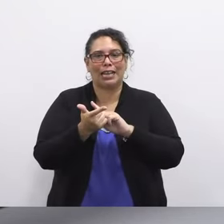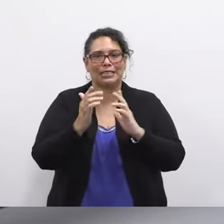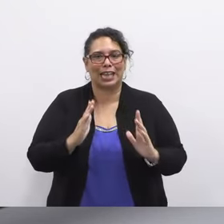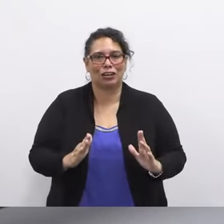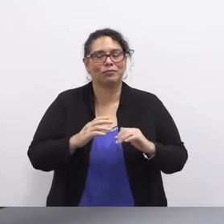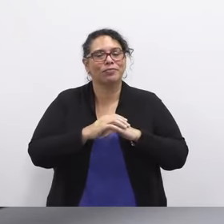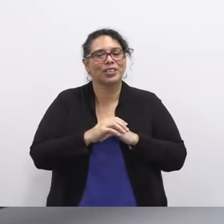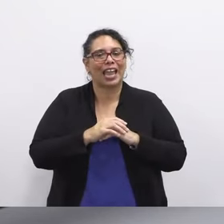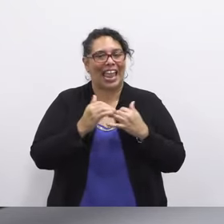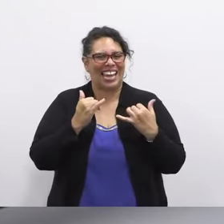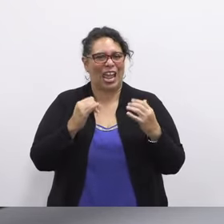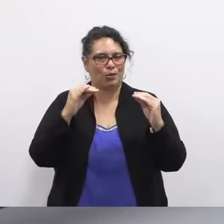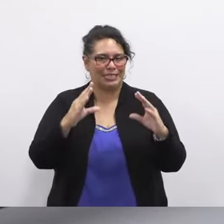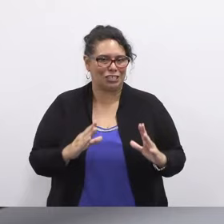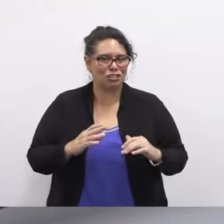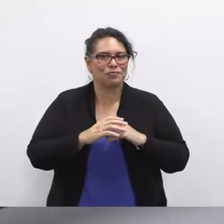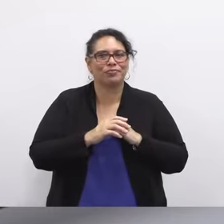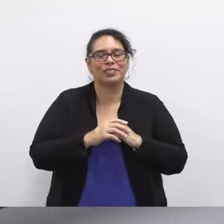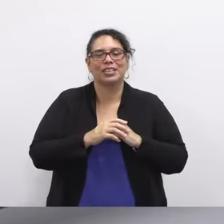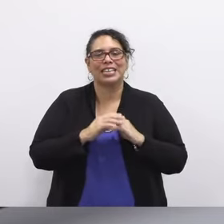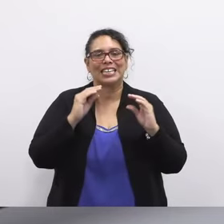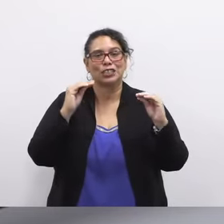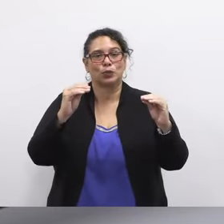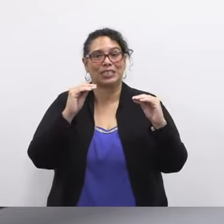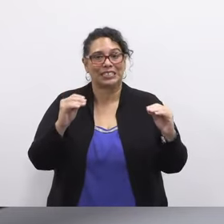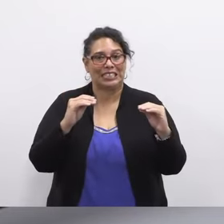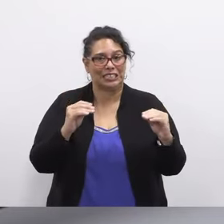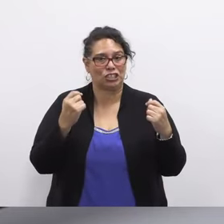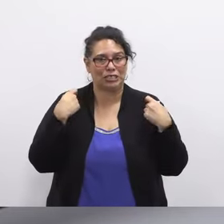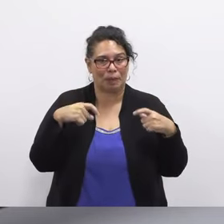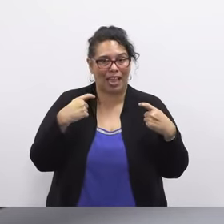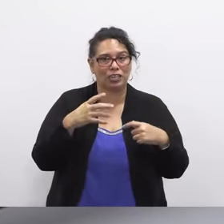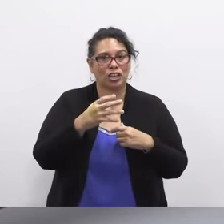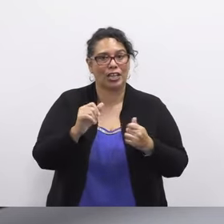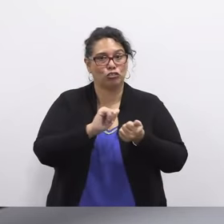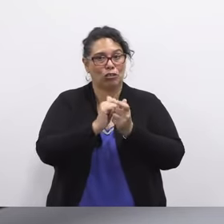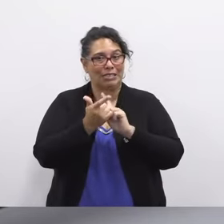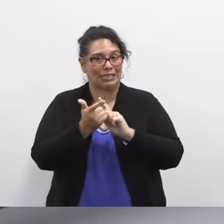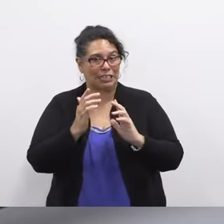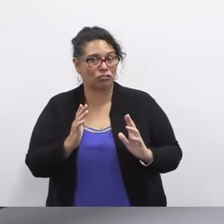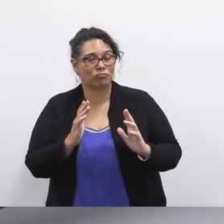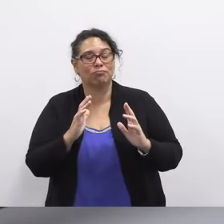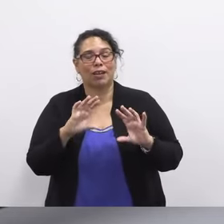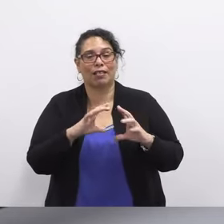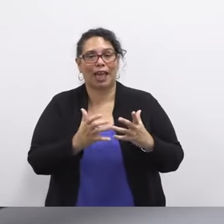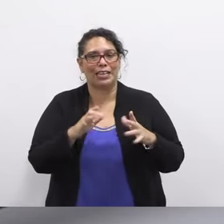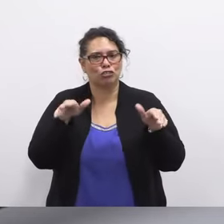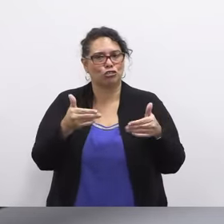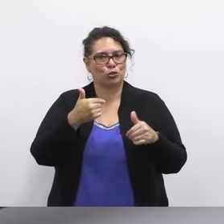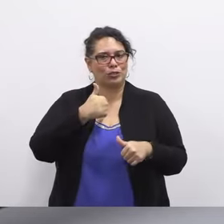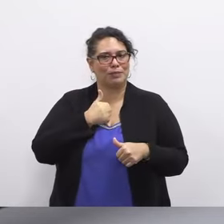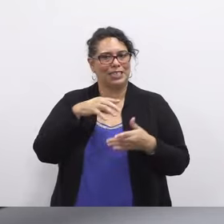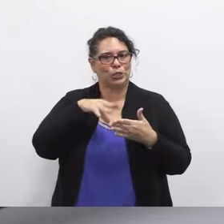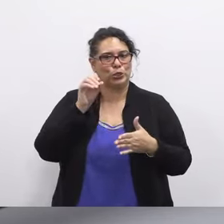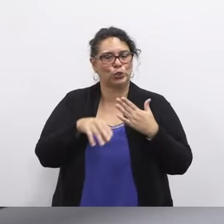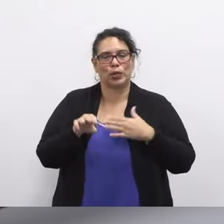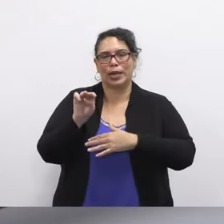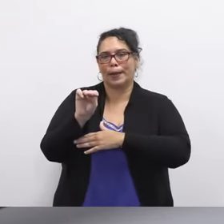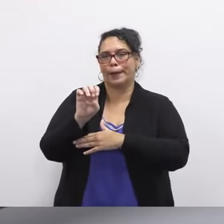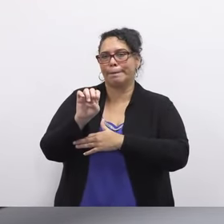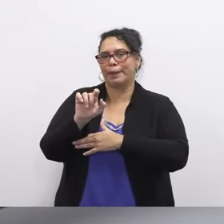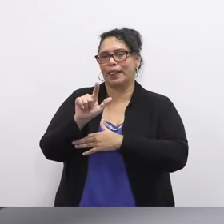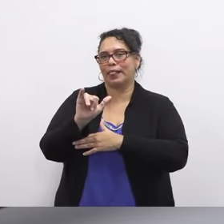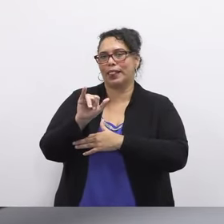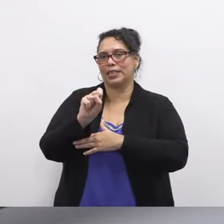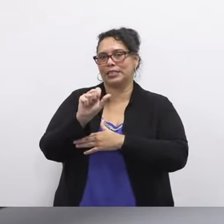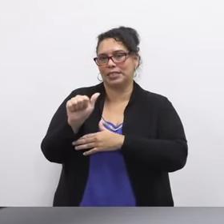Spanish classes and a translation class. He introduced me to a student, Melissa, who was one of